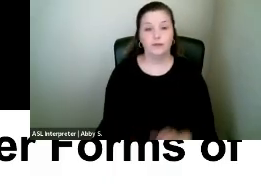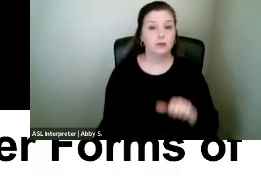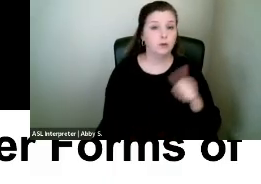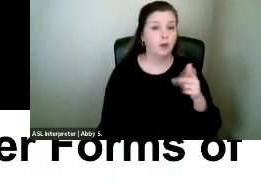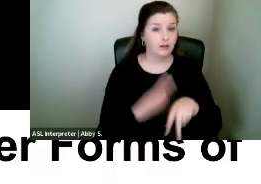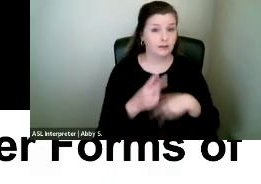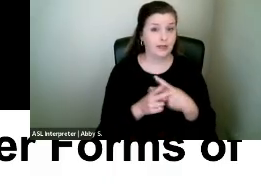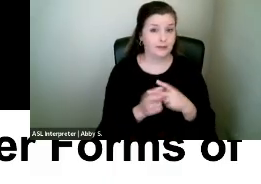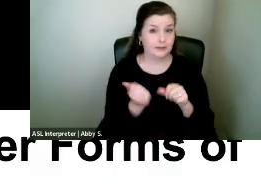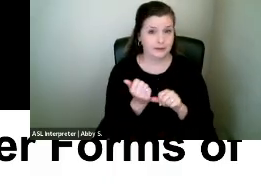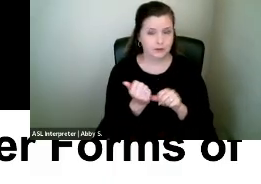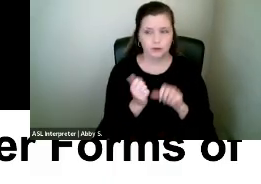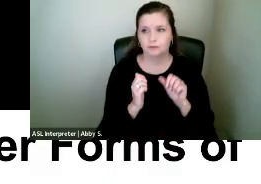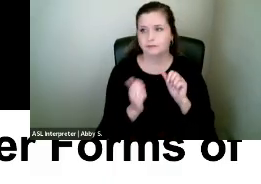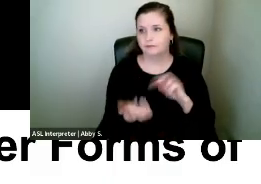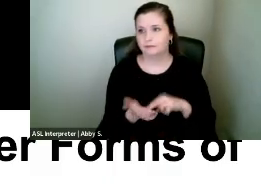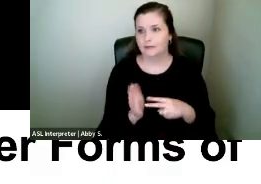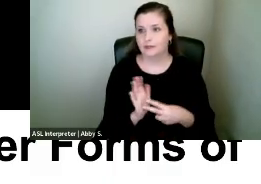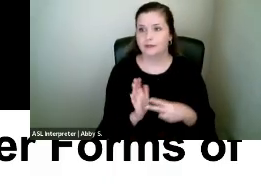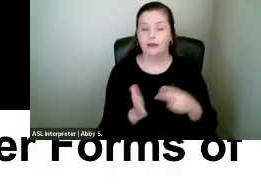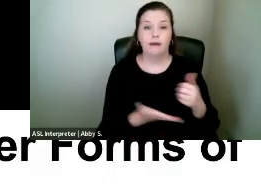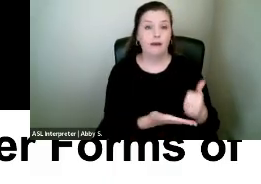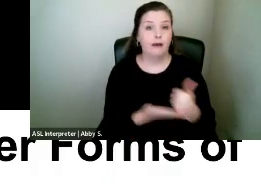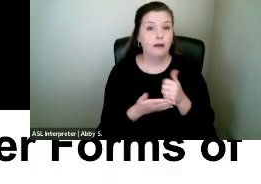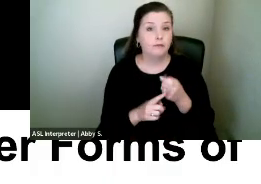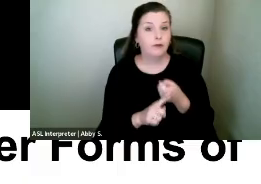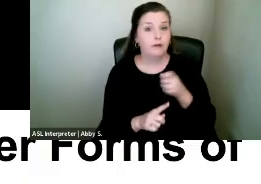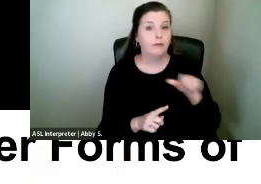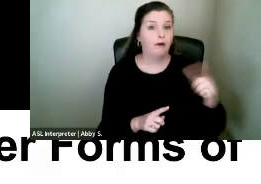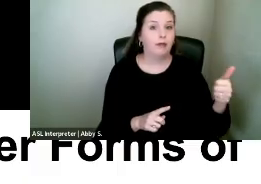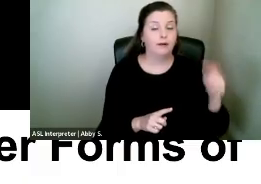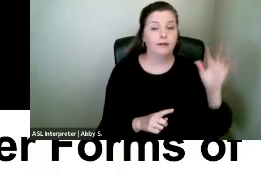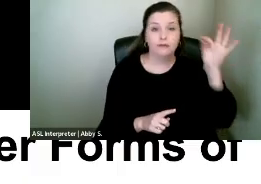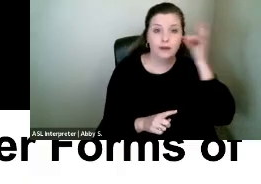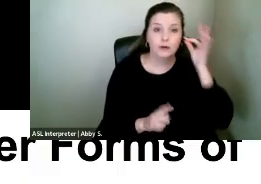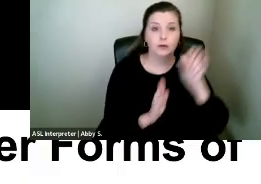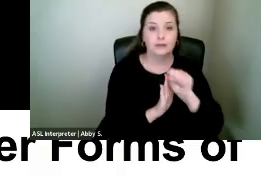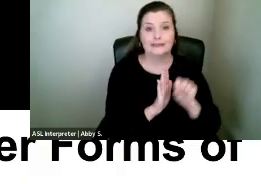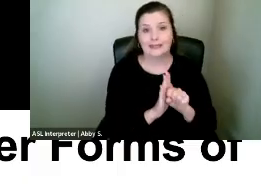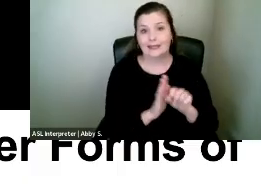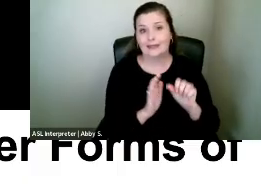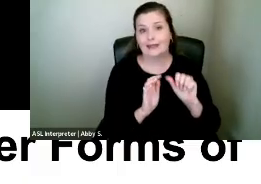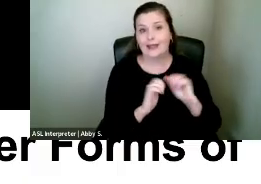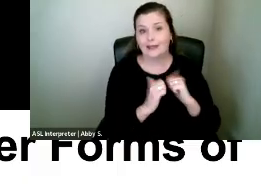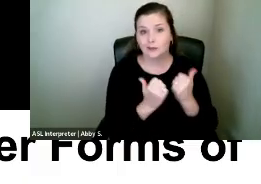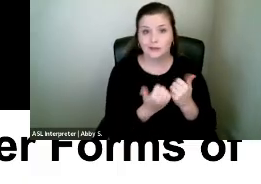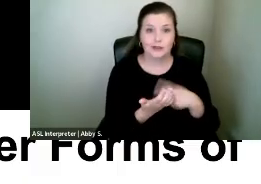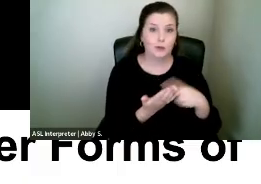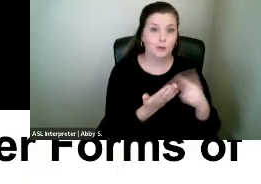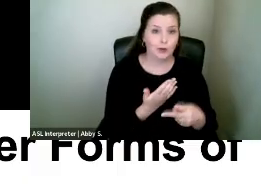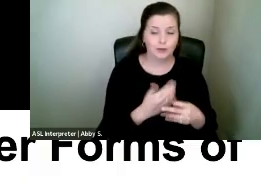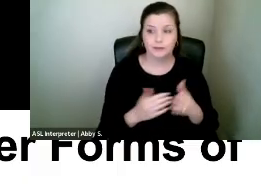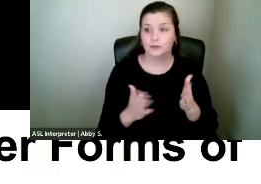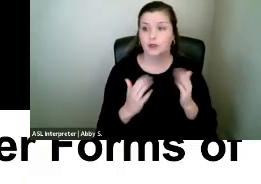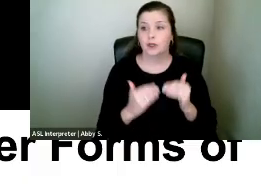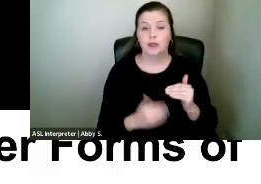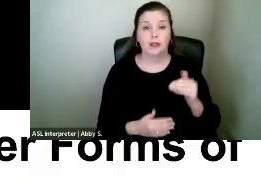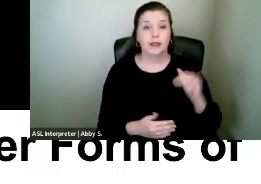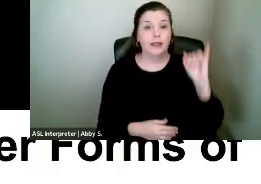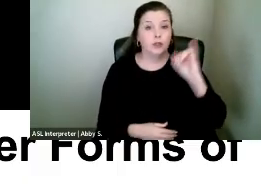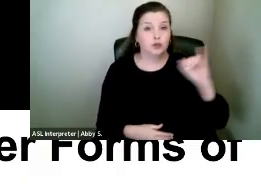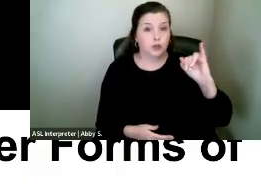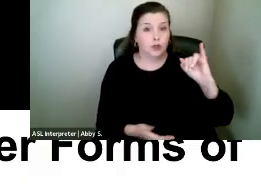include things like help from other federal or state agencies or programs, insurance payouts if you filed